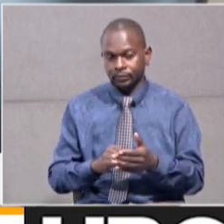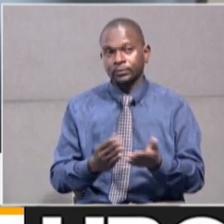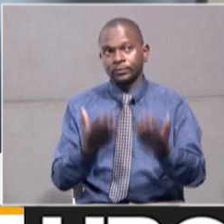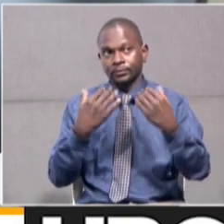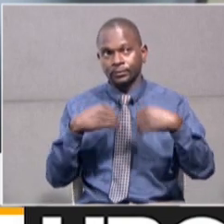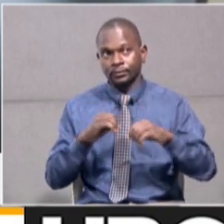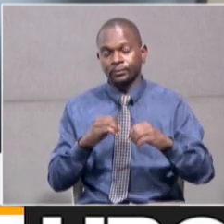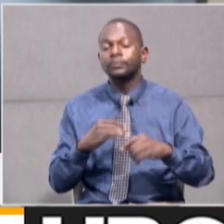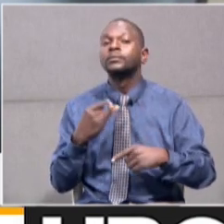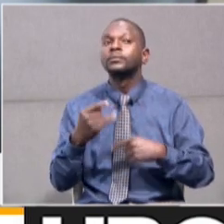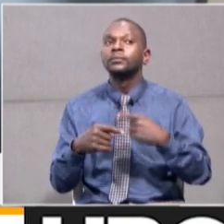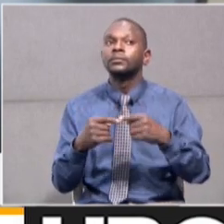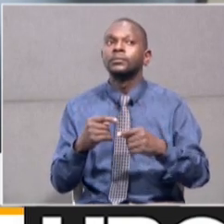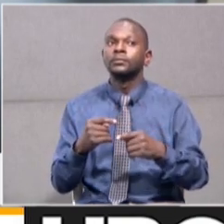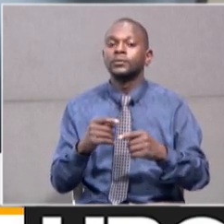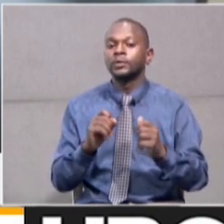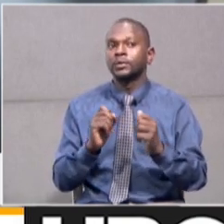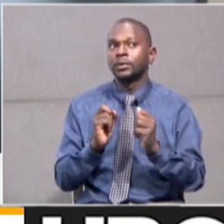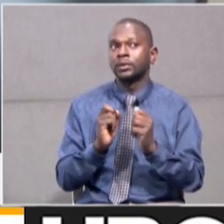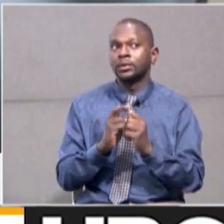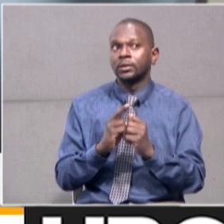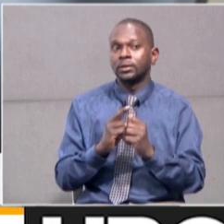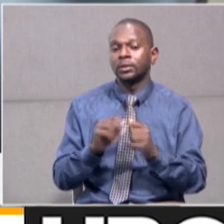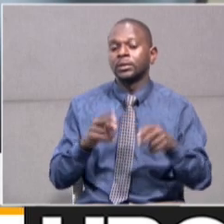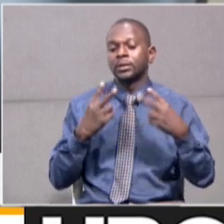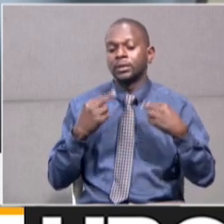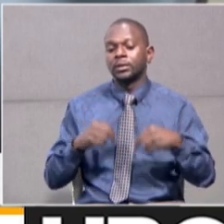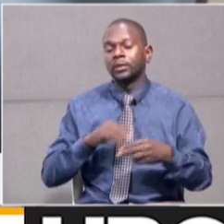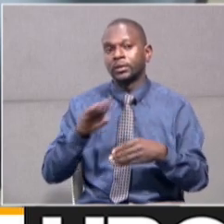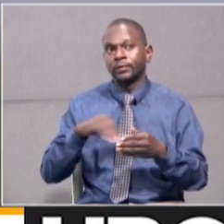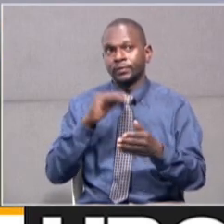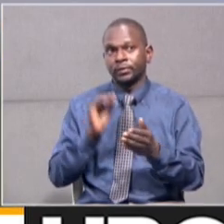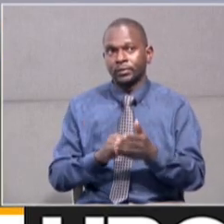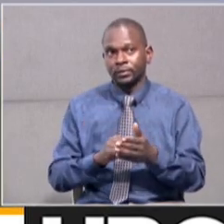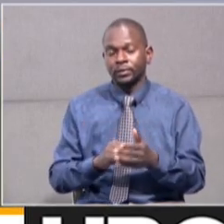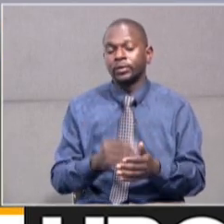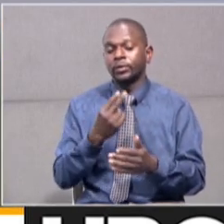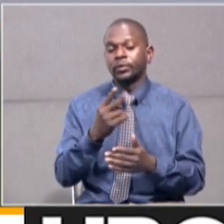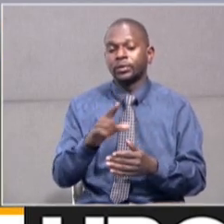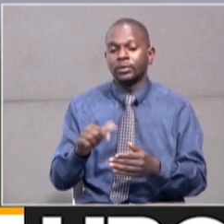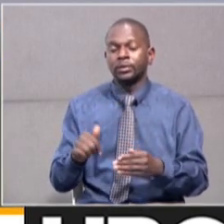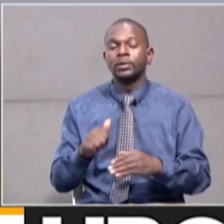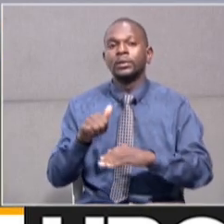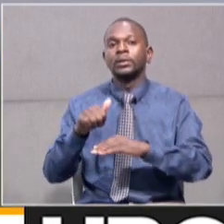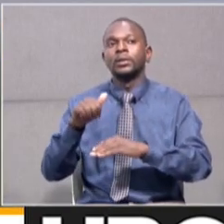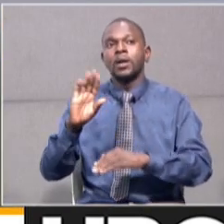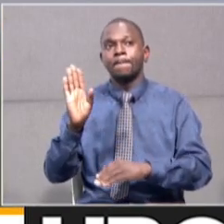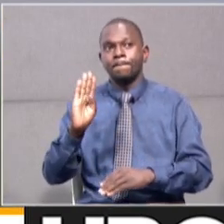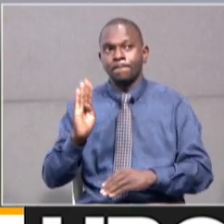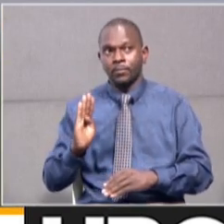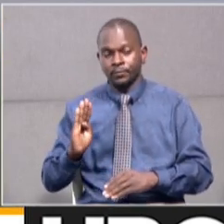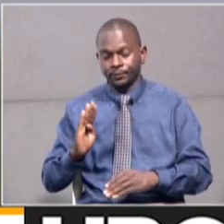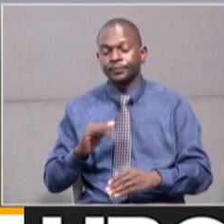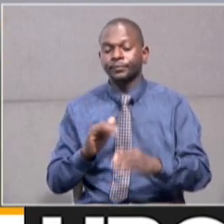able to move to more than 11 facilities, up to 27. The Kingdom of Belgium, through the